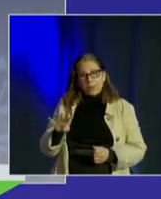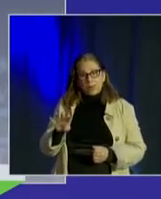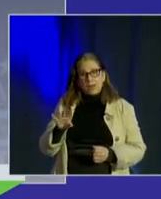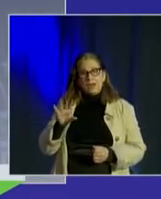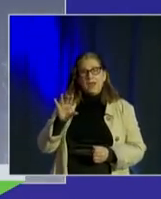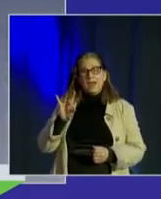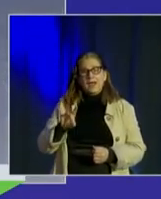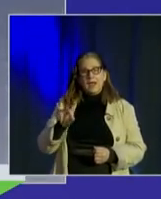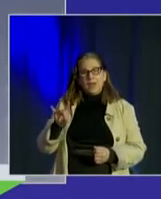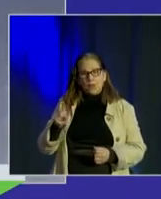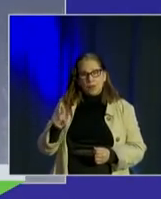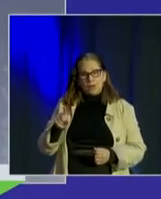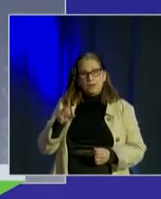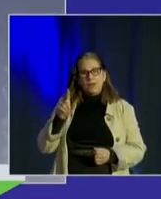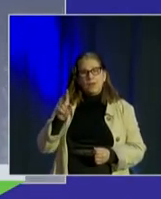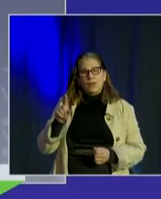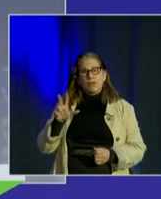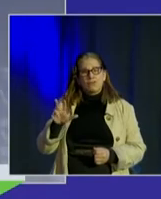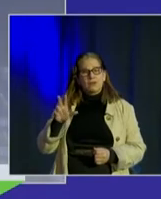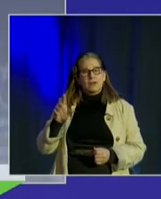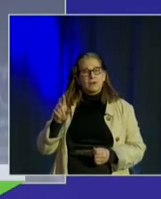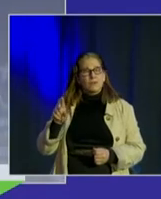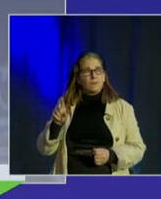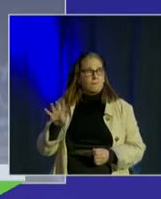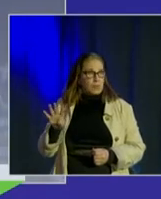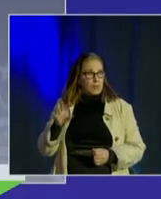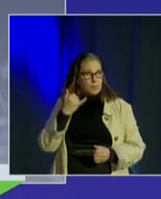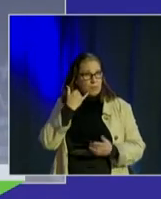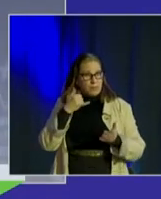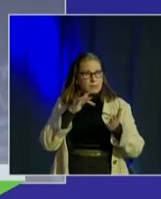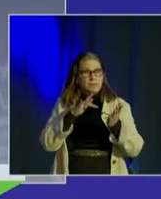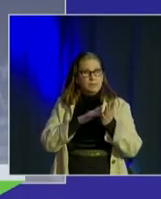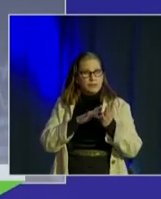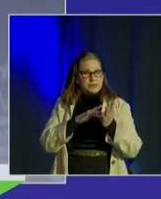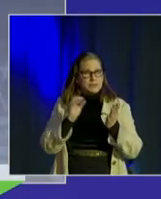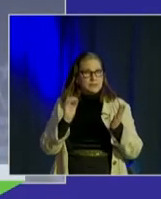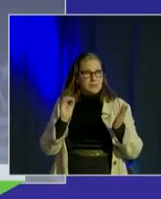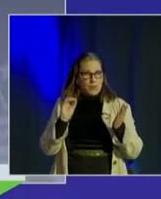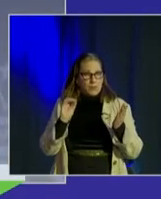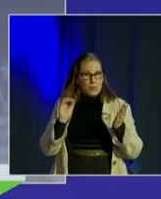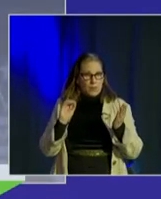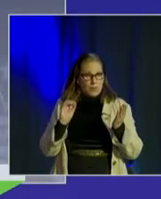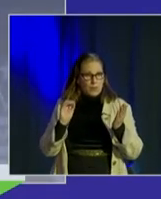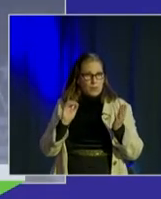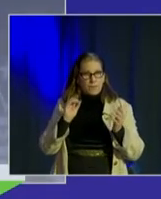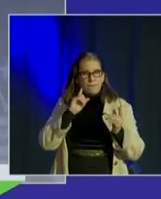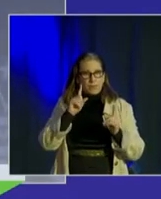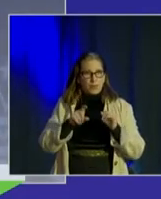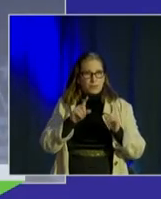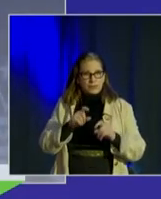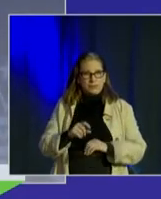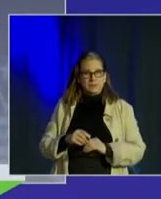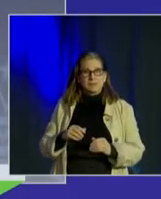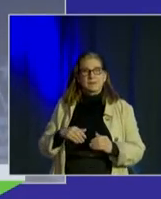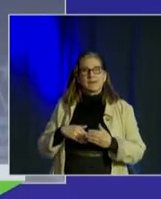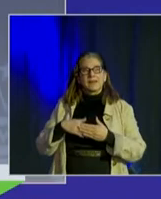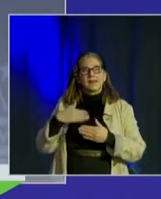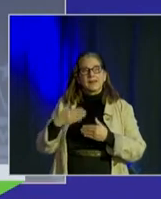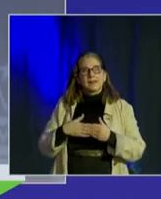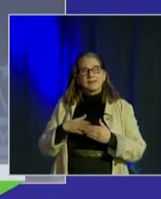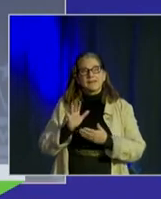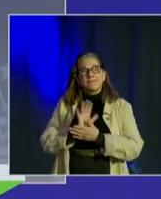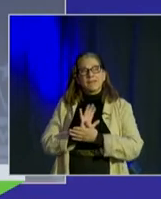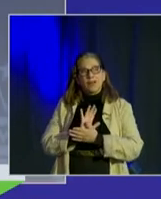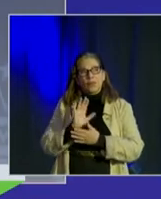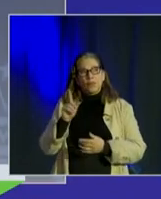844-881-1314, then press 0 to be entered into the question queue. We're actually going to go to a video question next, and then we'll get back to our phone callers. So we'll go